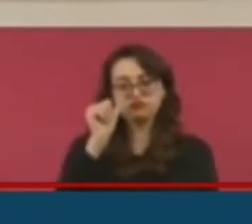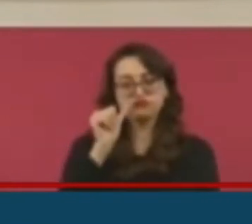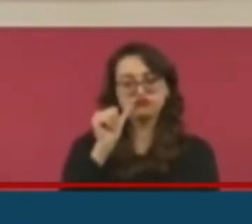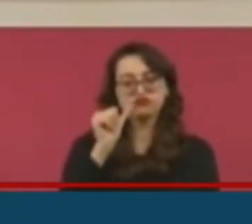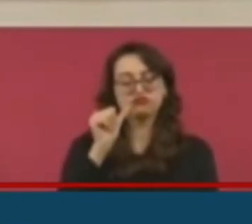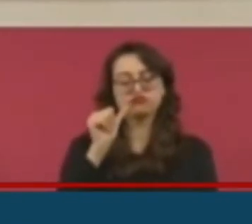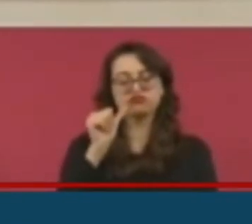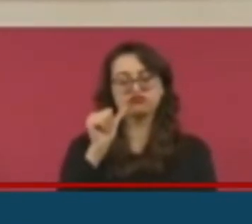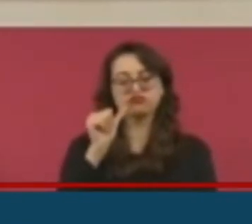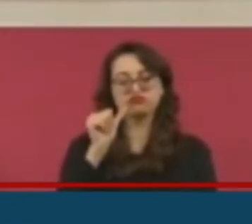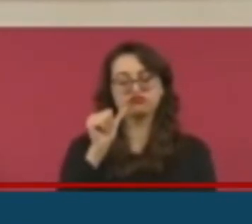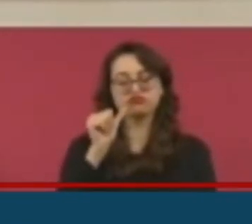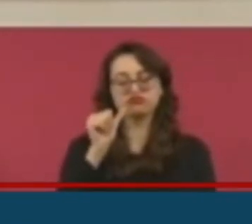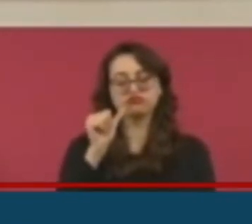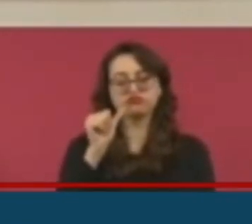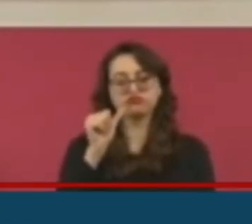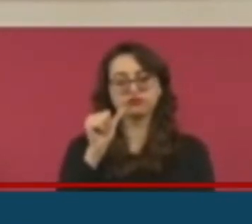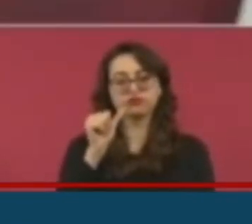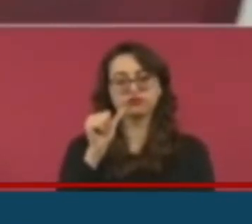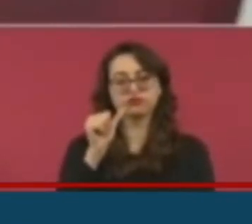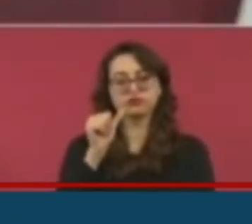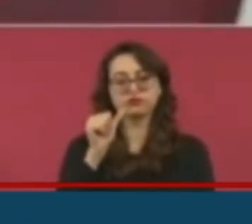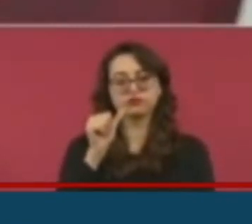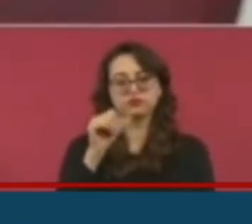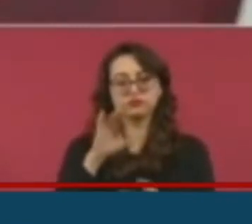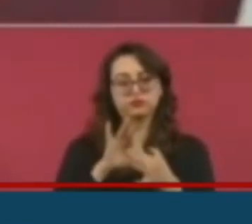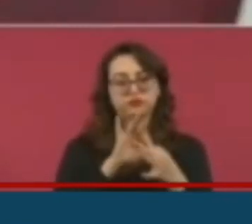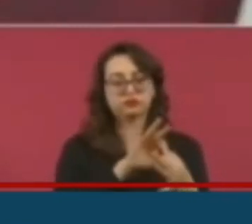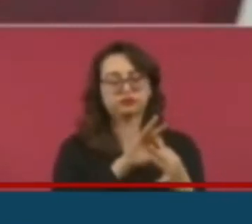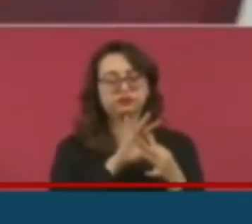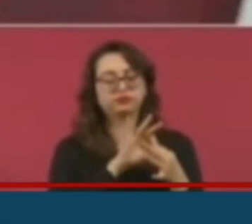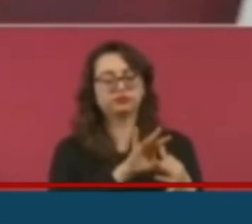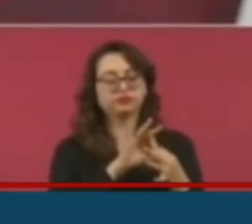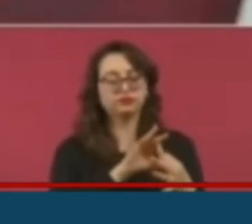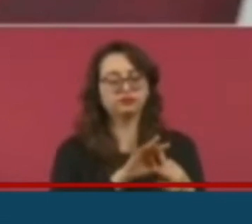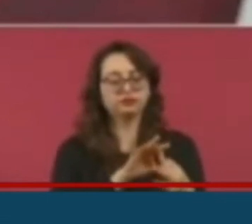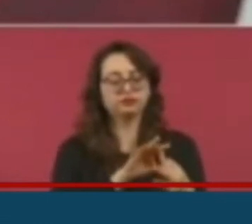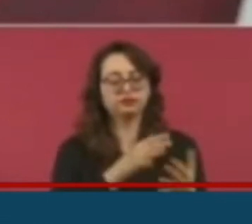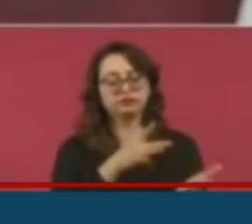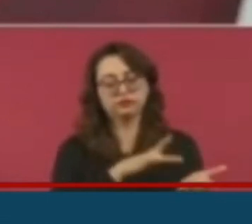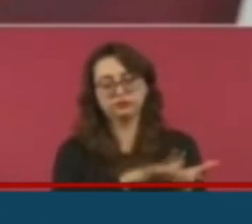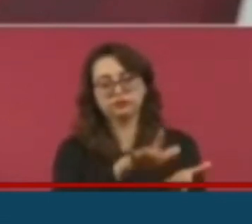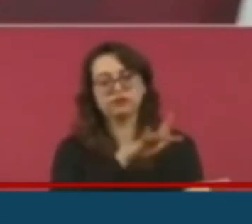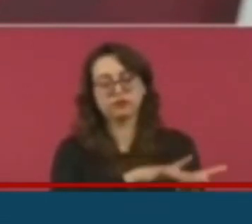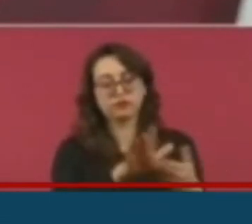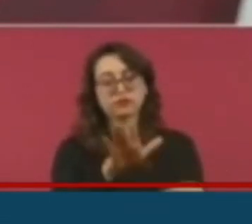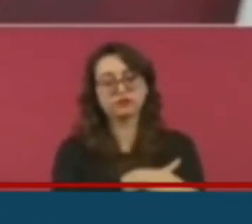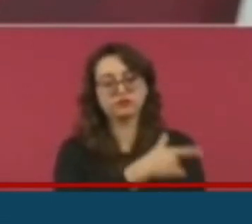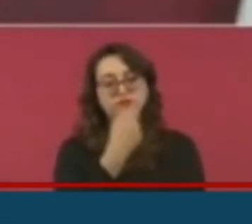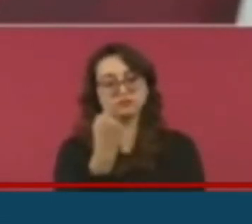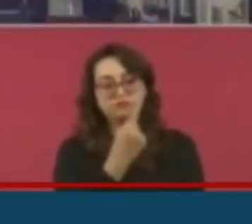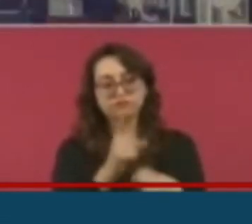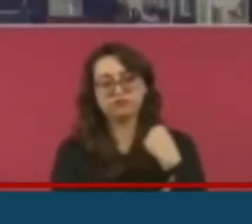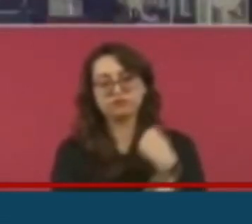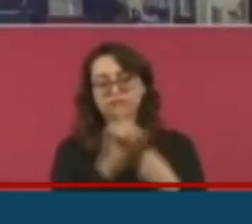to help the authorities of the United States, because it is very regrettable